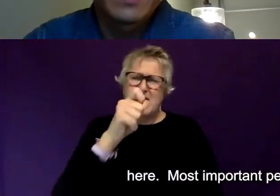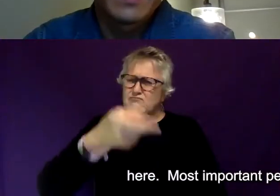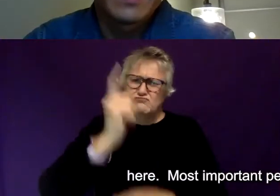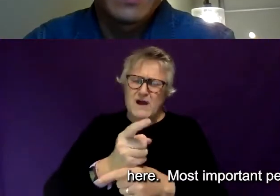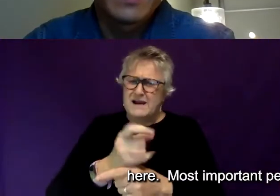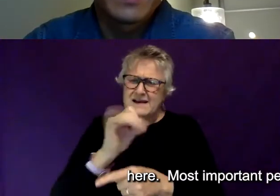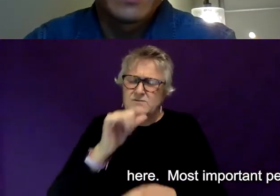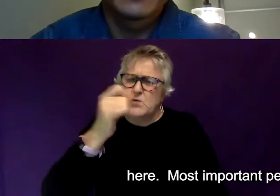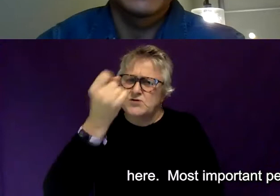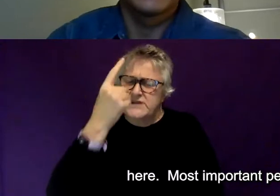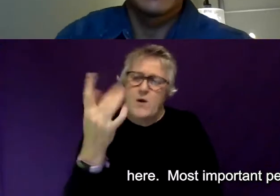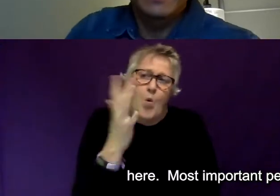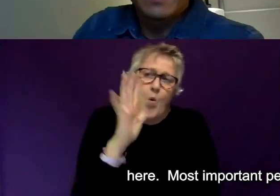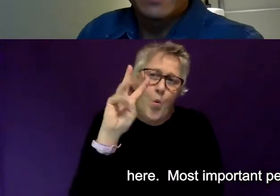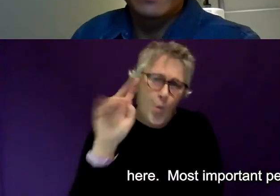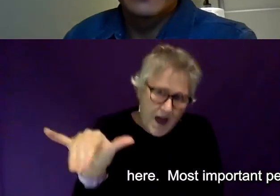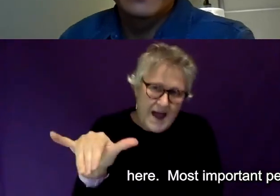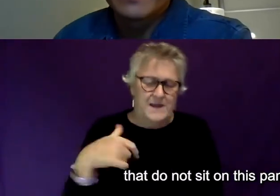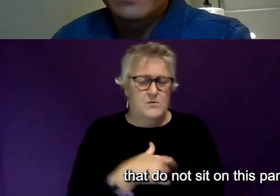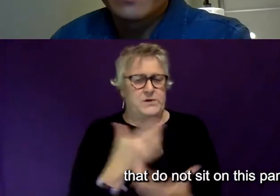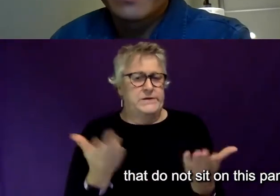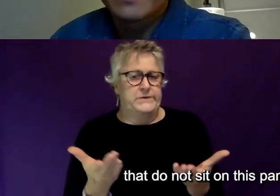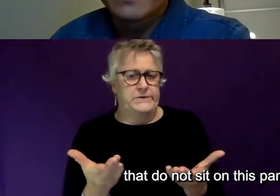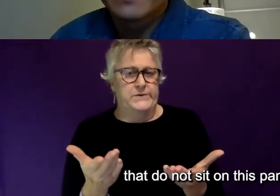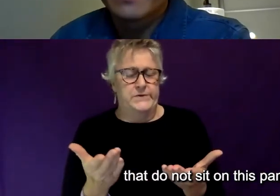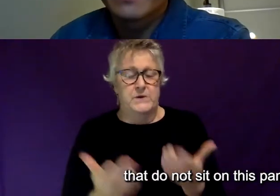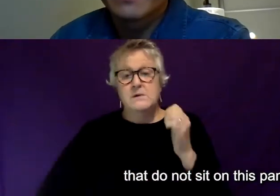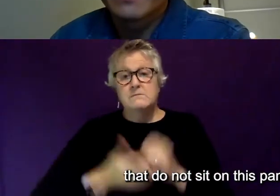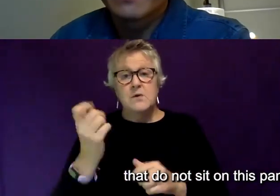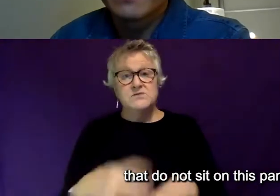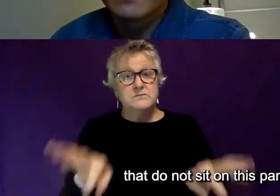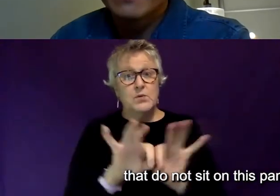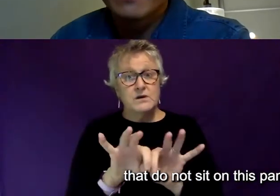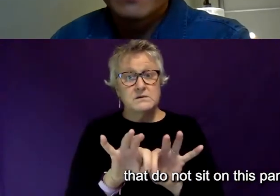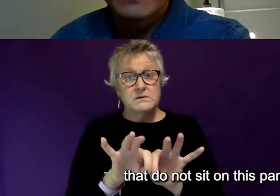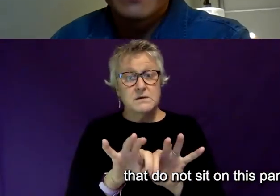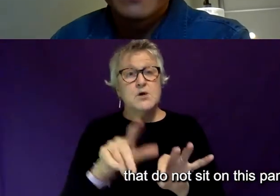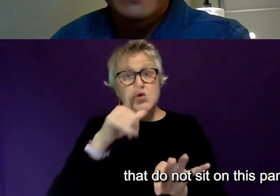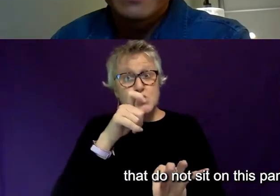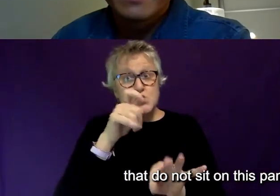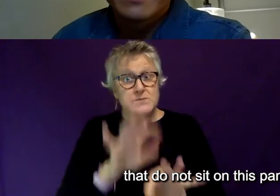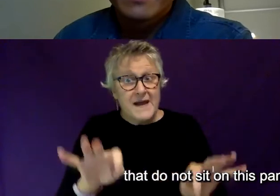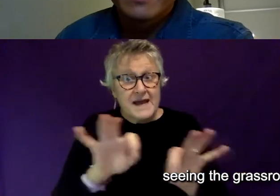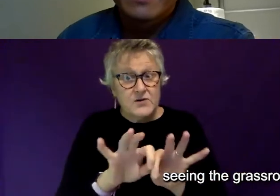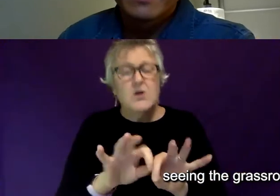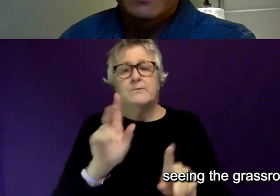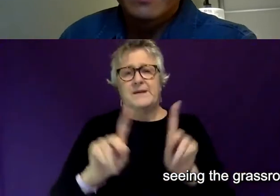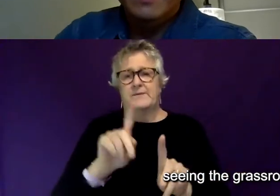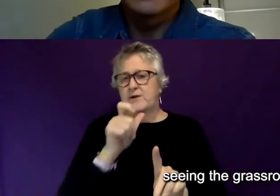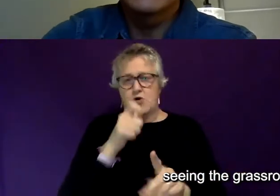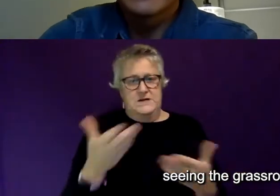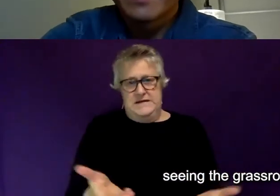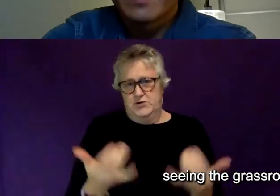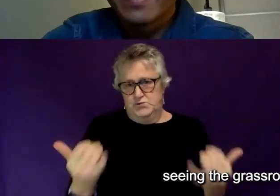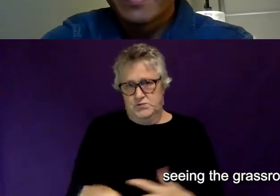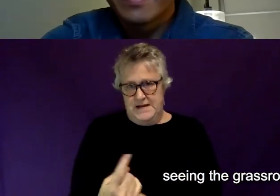here. The most important people that matter are those that do not sit on this panel. And it was alluded to by saying